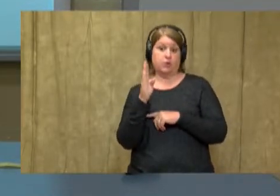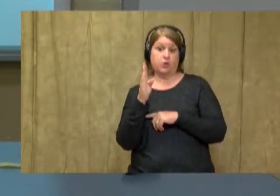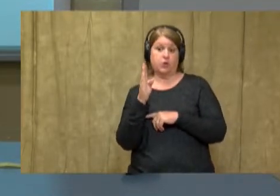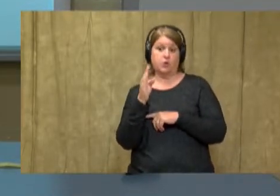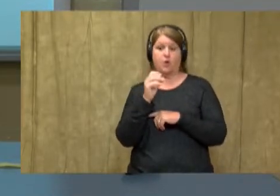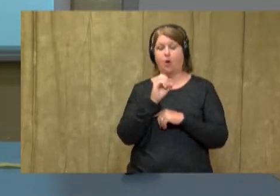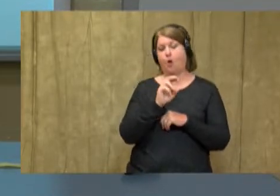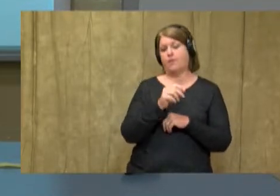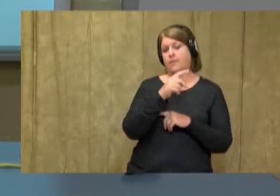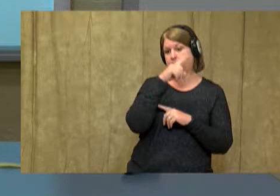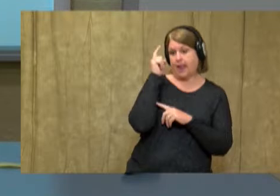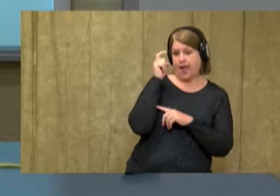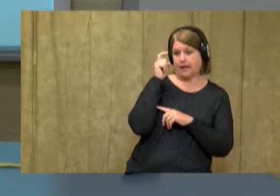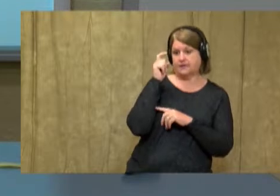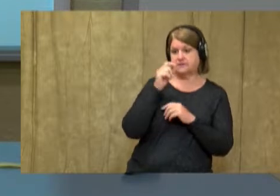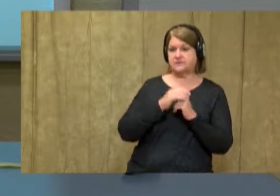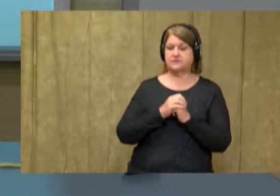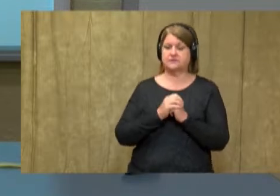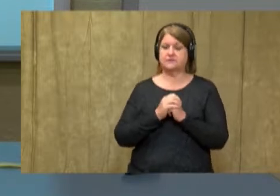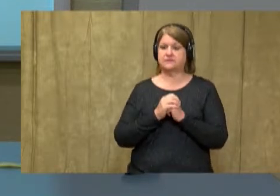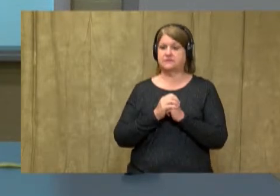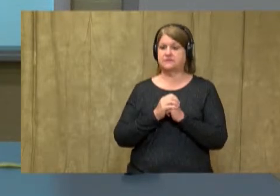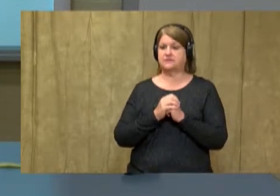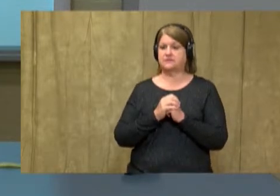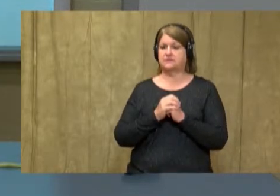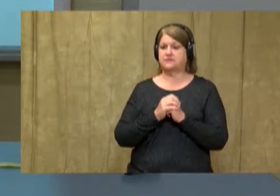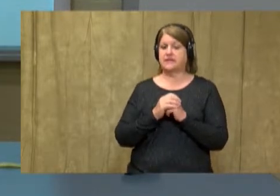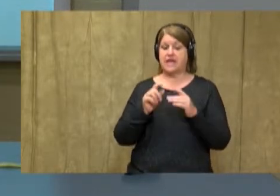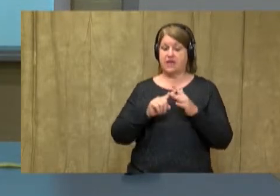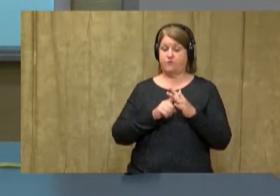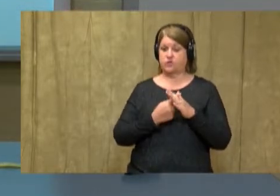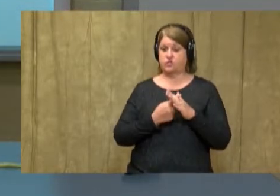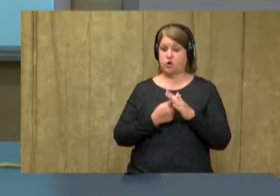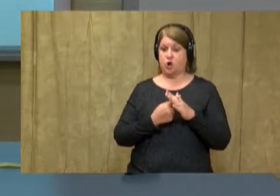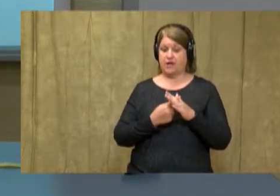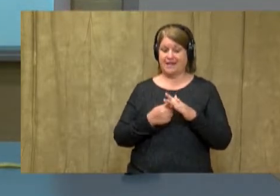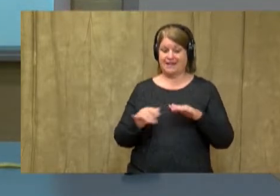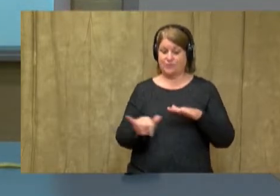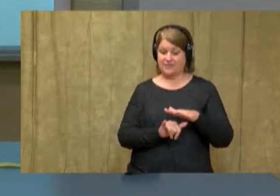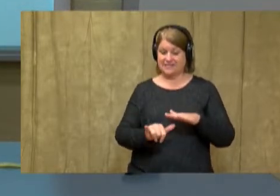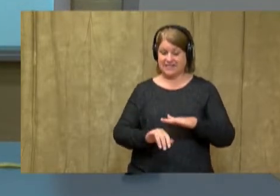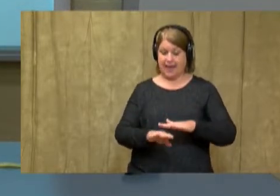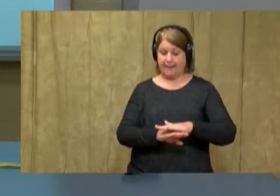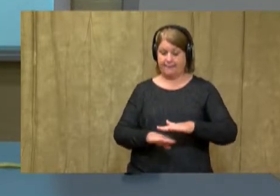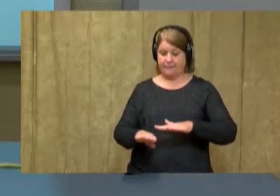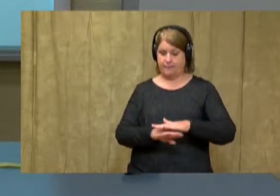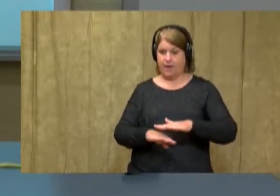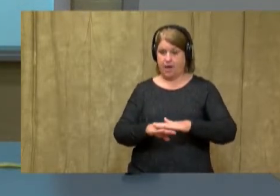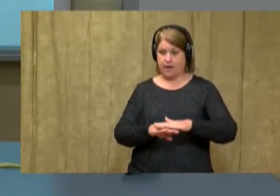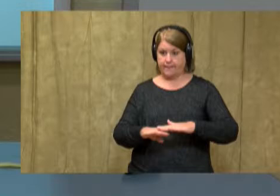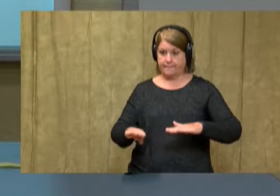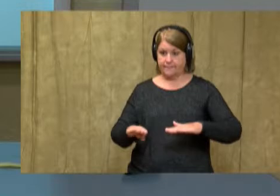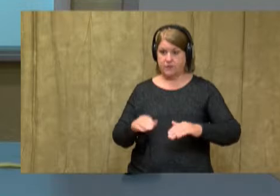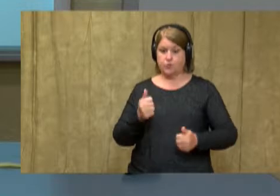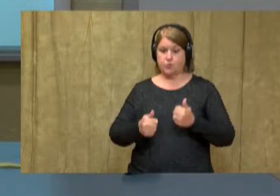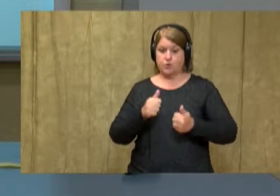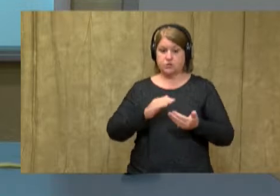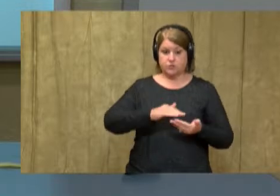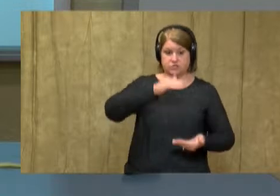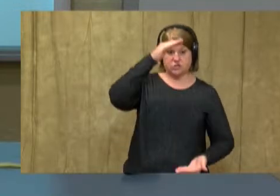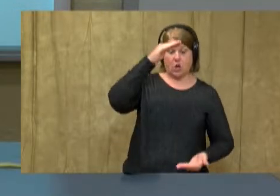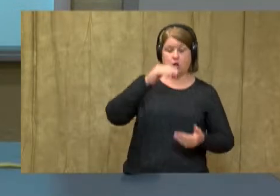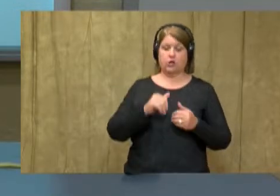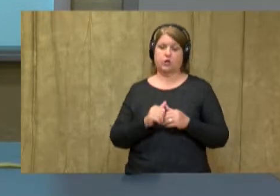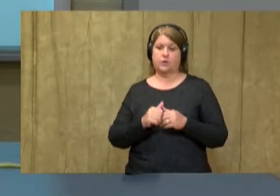or the black ribbon? If we're starting from the same point down here, which one is taller? The black or